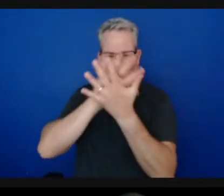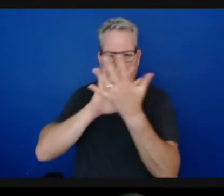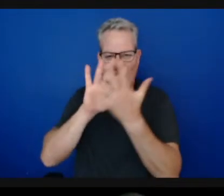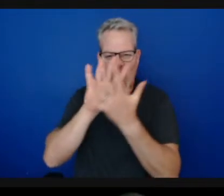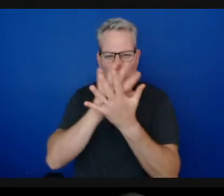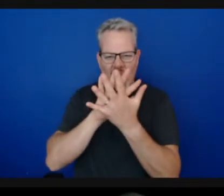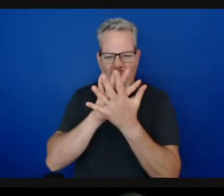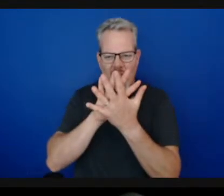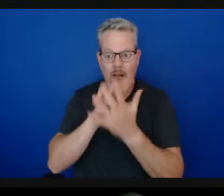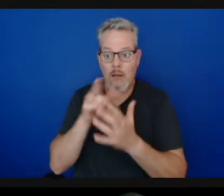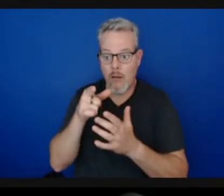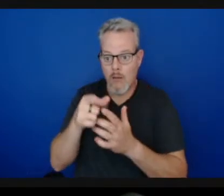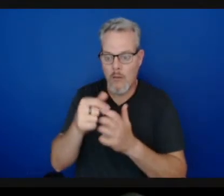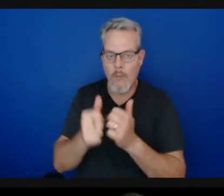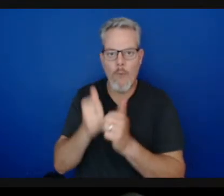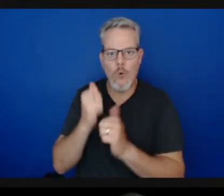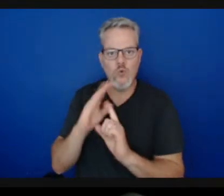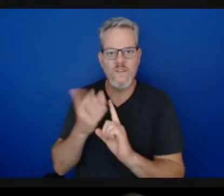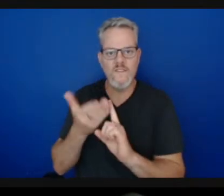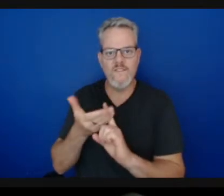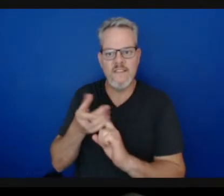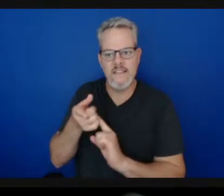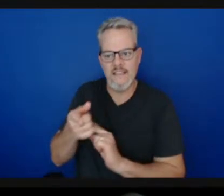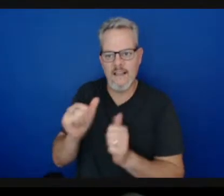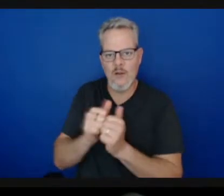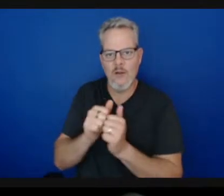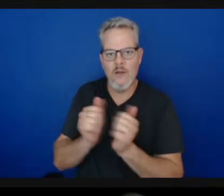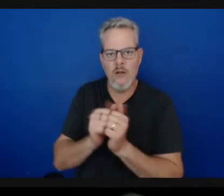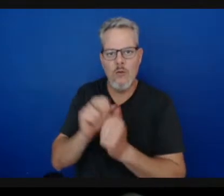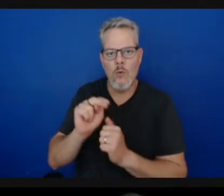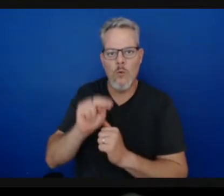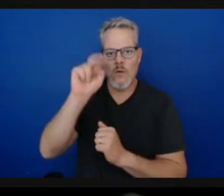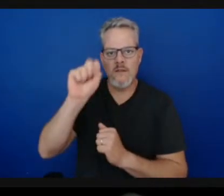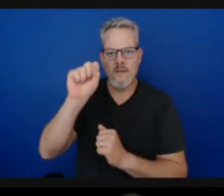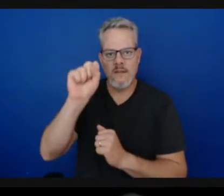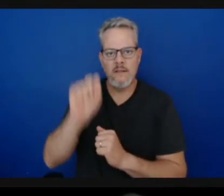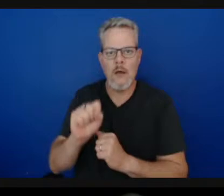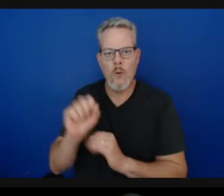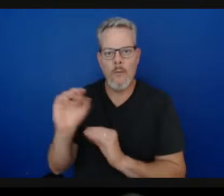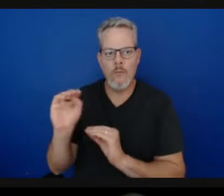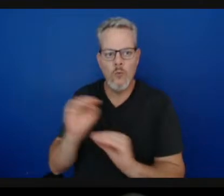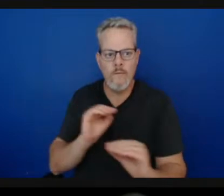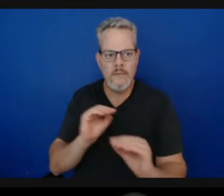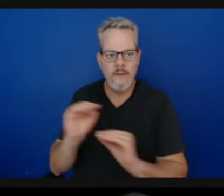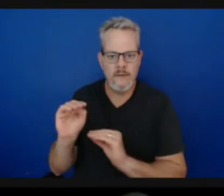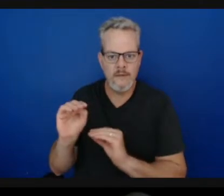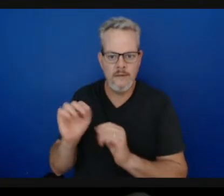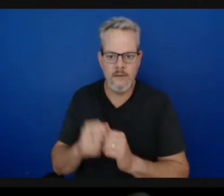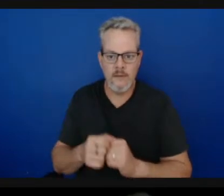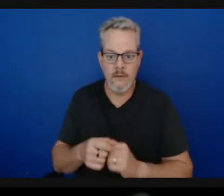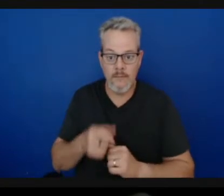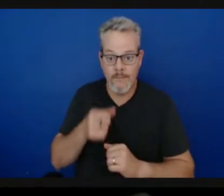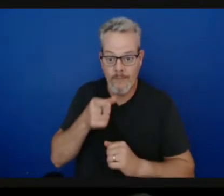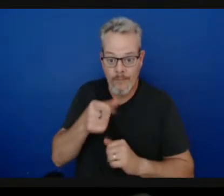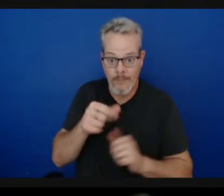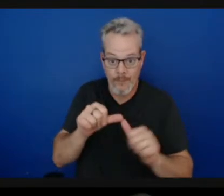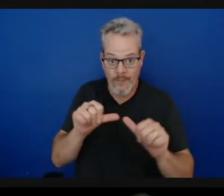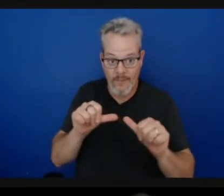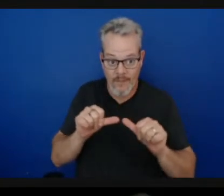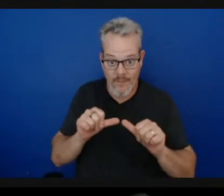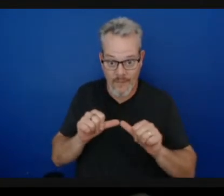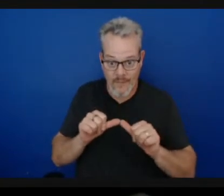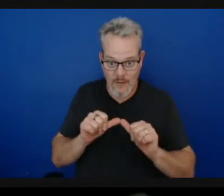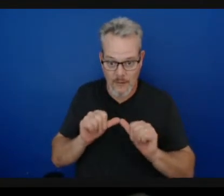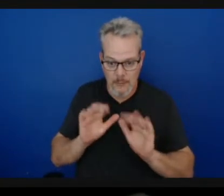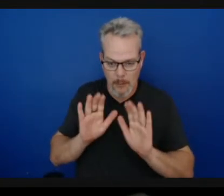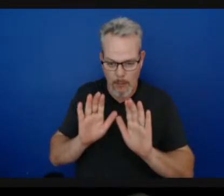convincing here in a north-south movement. So this station here, getting pushed faster to the